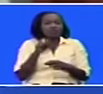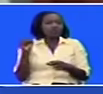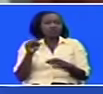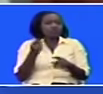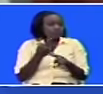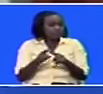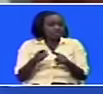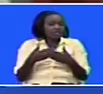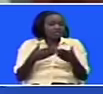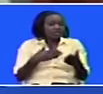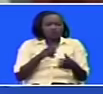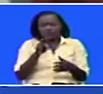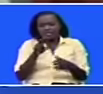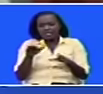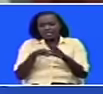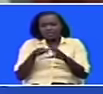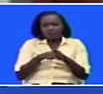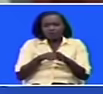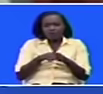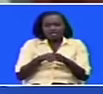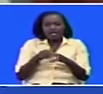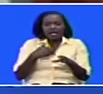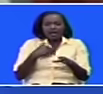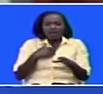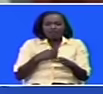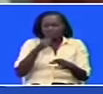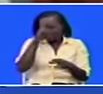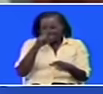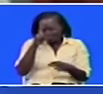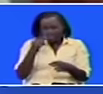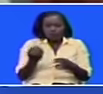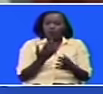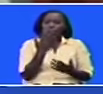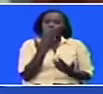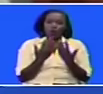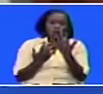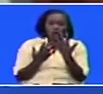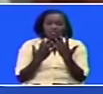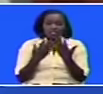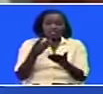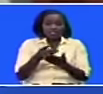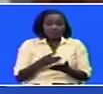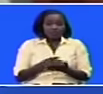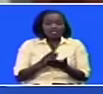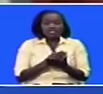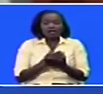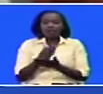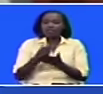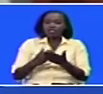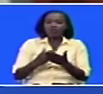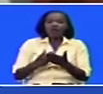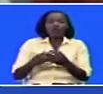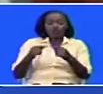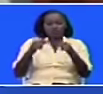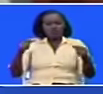But prior to that, we saw members engage in a very heated discussion as they were discussing the election laws with at least some section of the opposition claiming